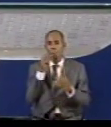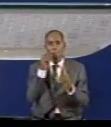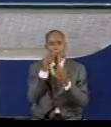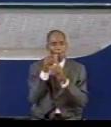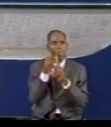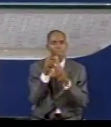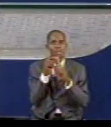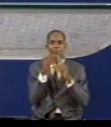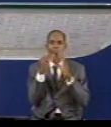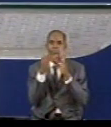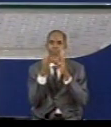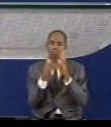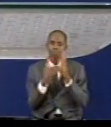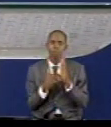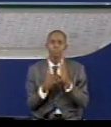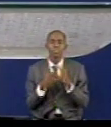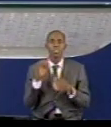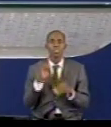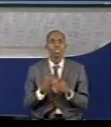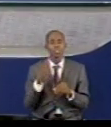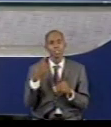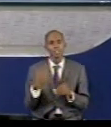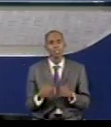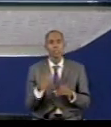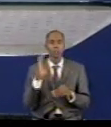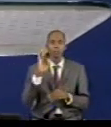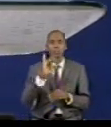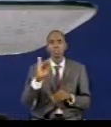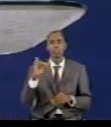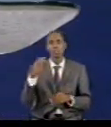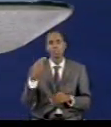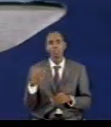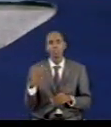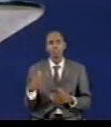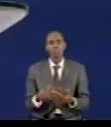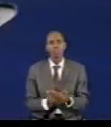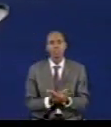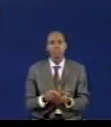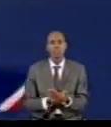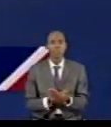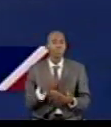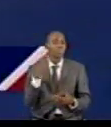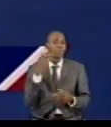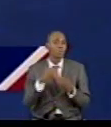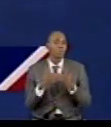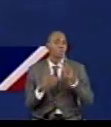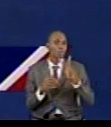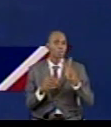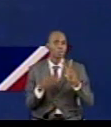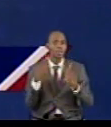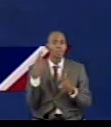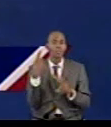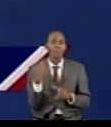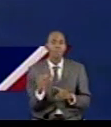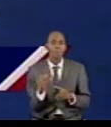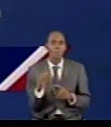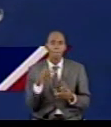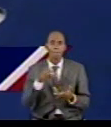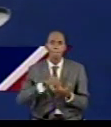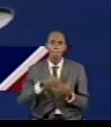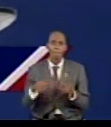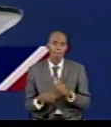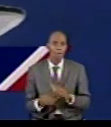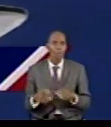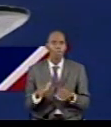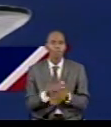content in the preaching of the gospel. Number two, the purposeful communication